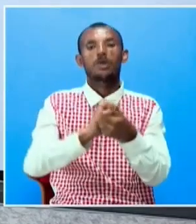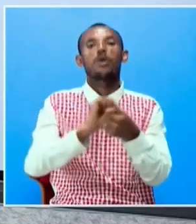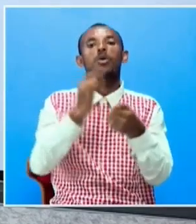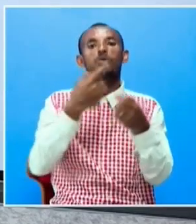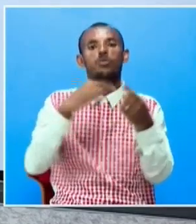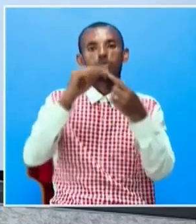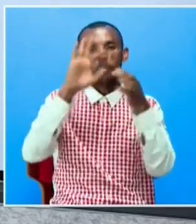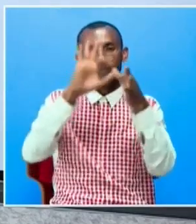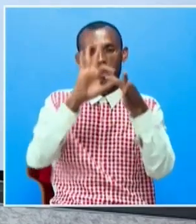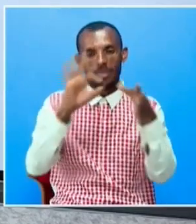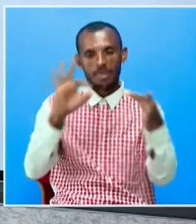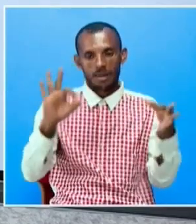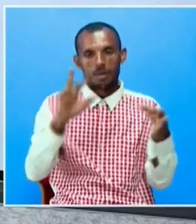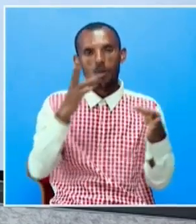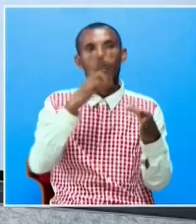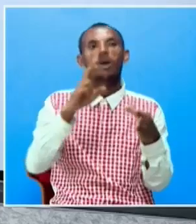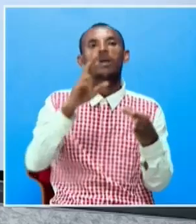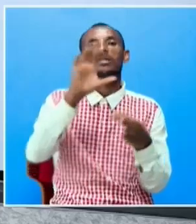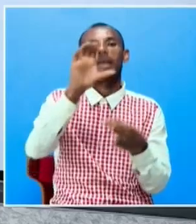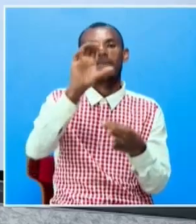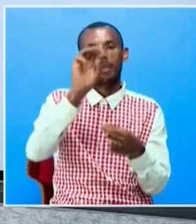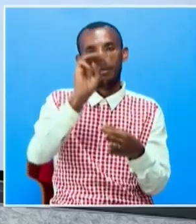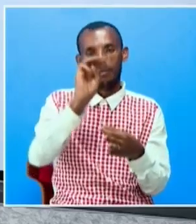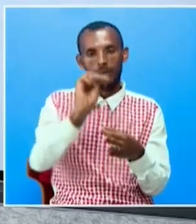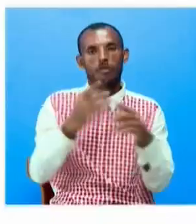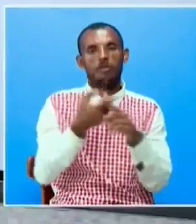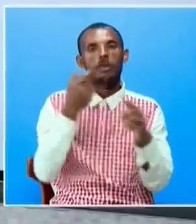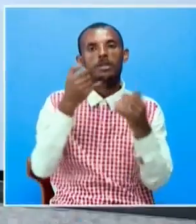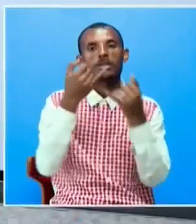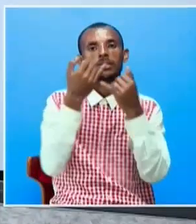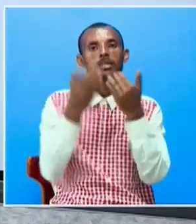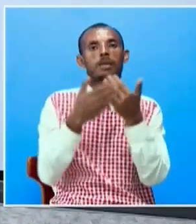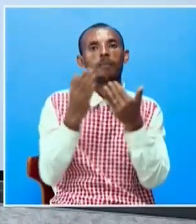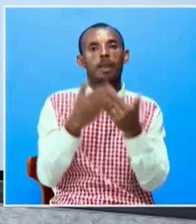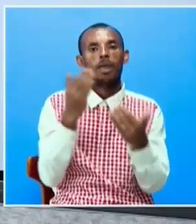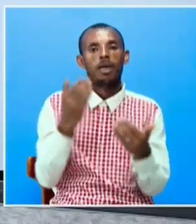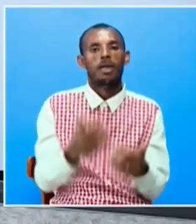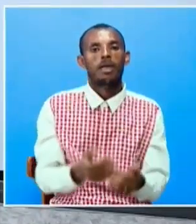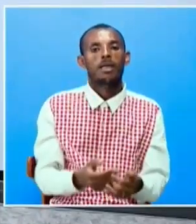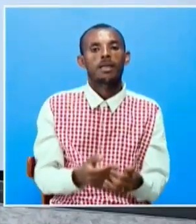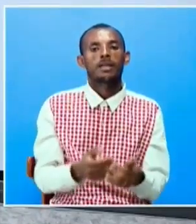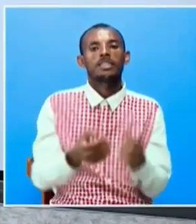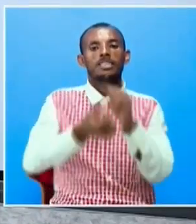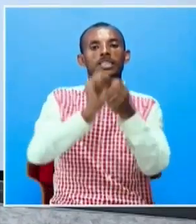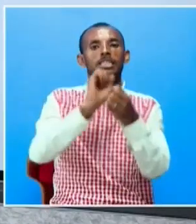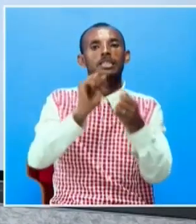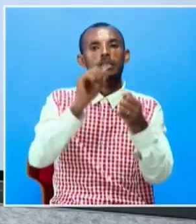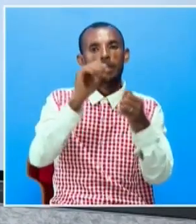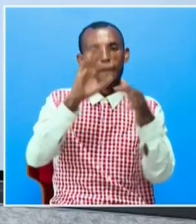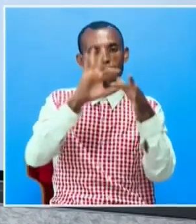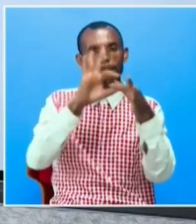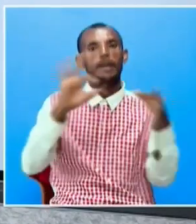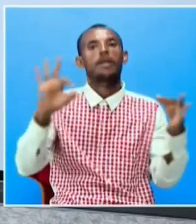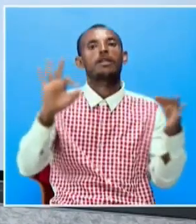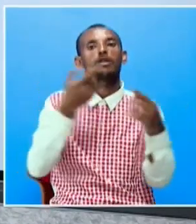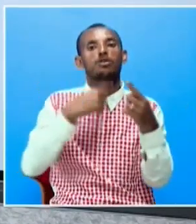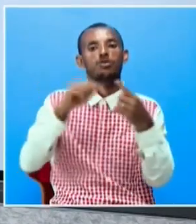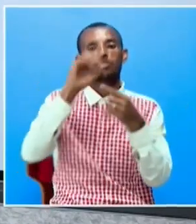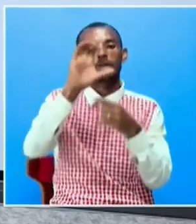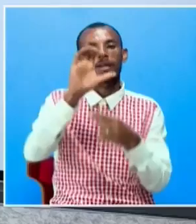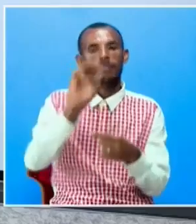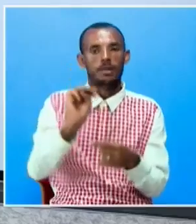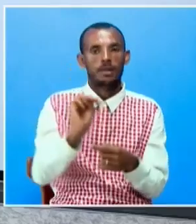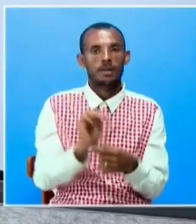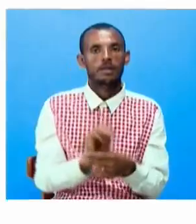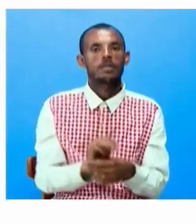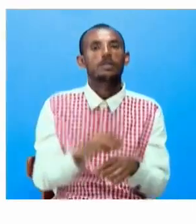to centimeter or centimeter to meter. For simplicity, let's change meter to centimeter.